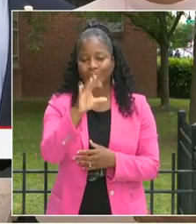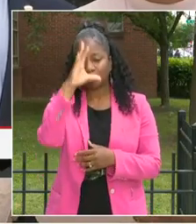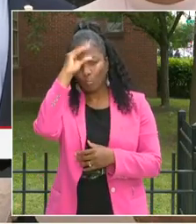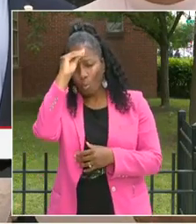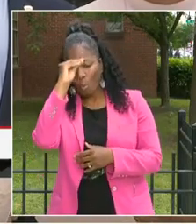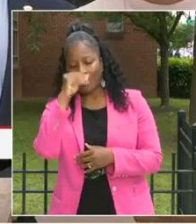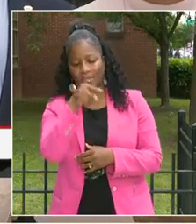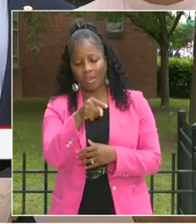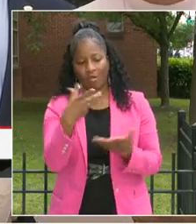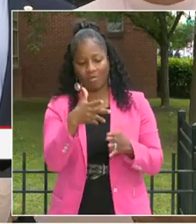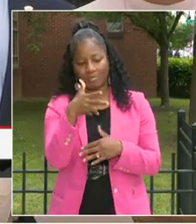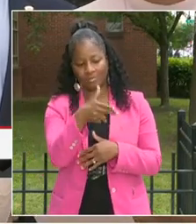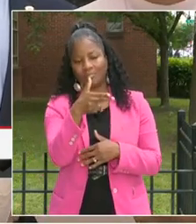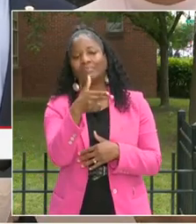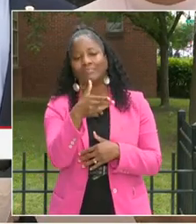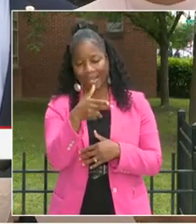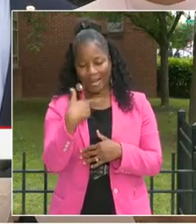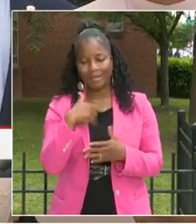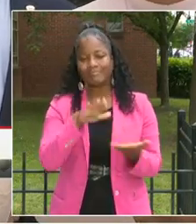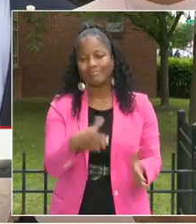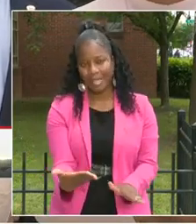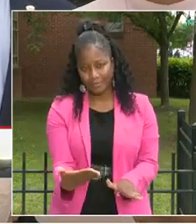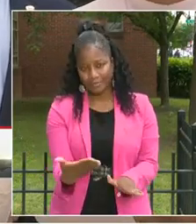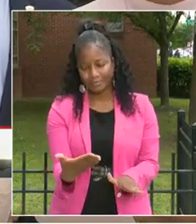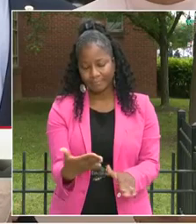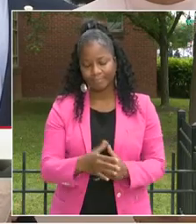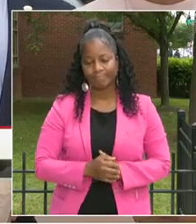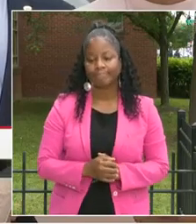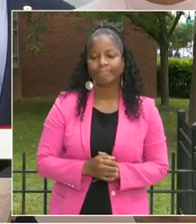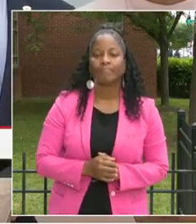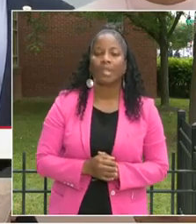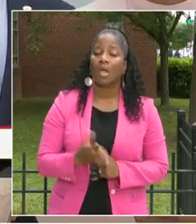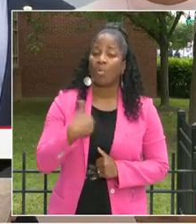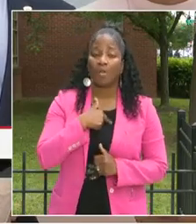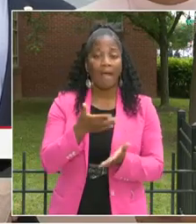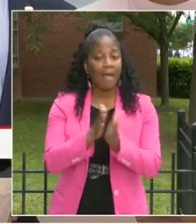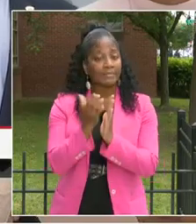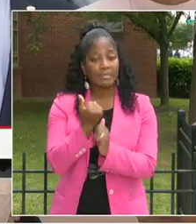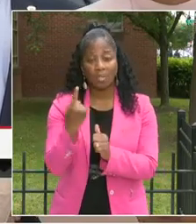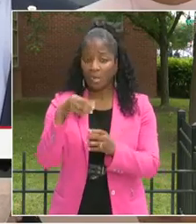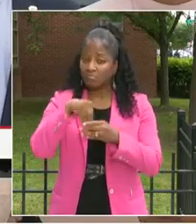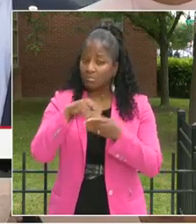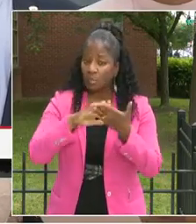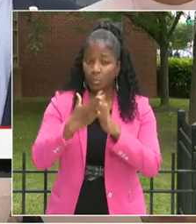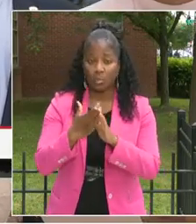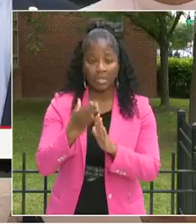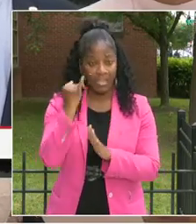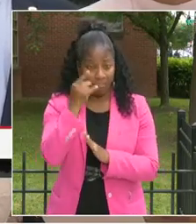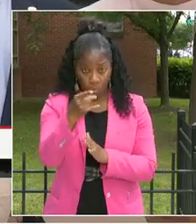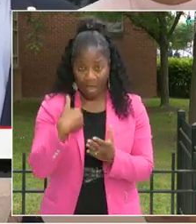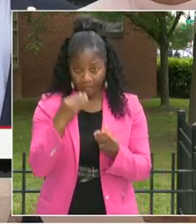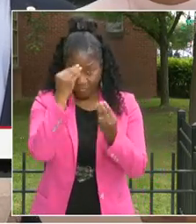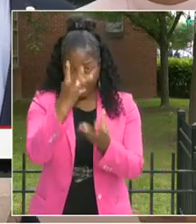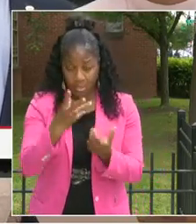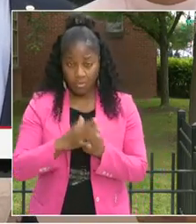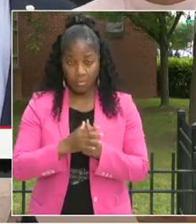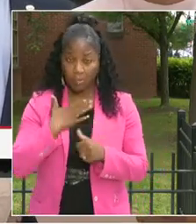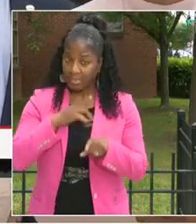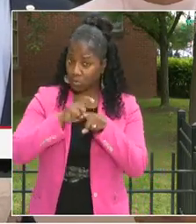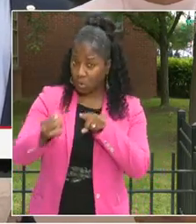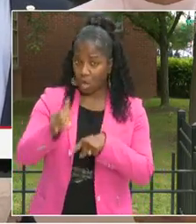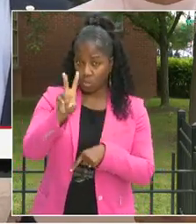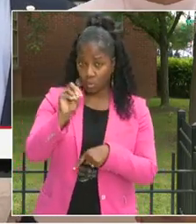and unfortunately he succumbed to his injuries. We are asking anybody in the community that has any information in this case to please call us